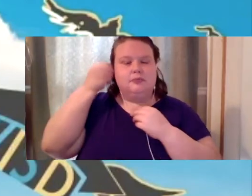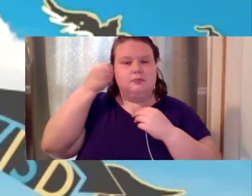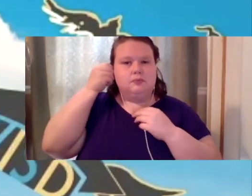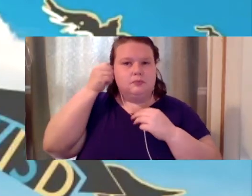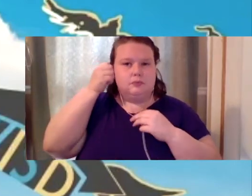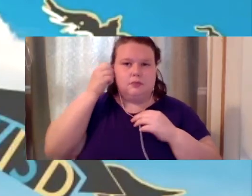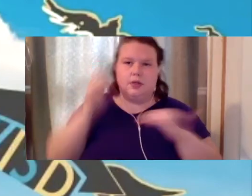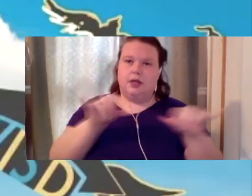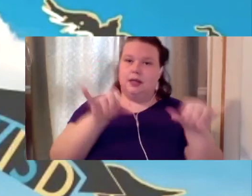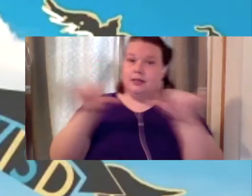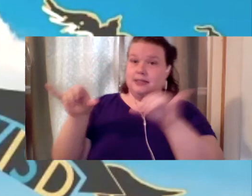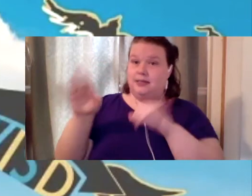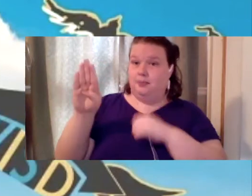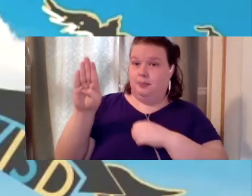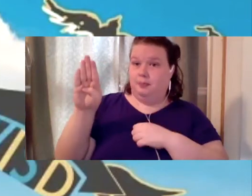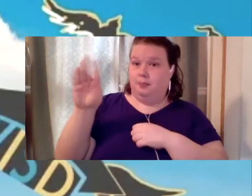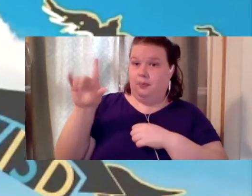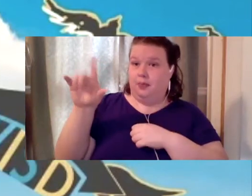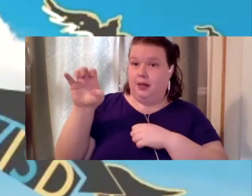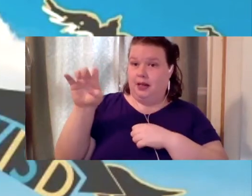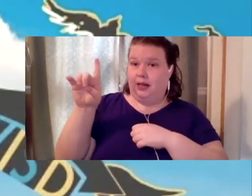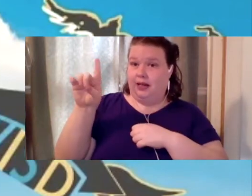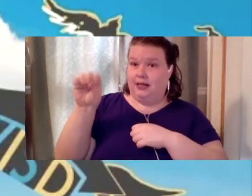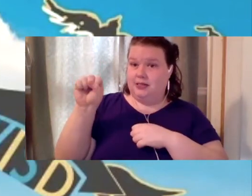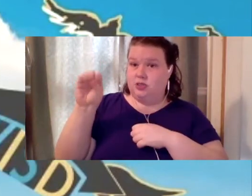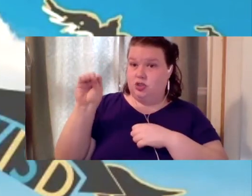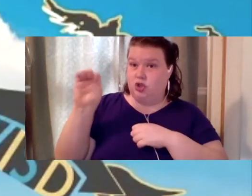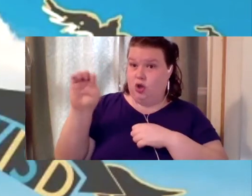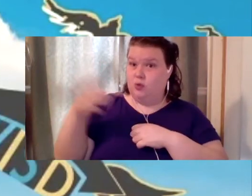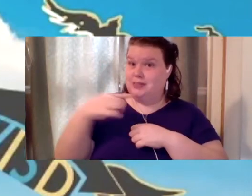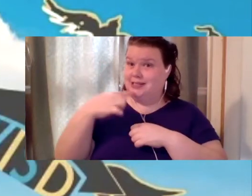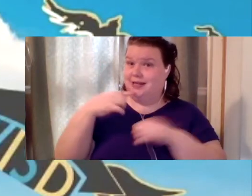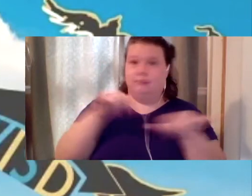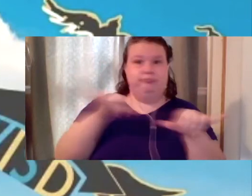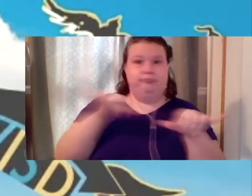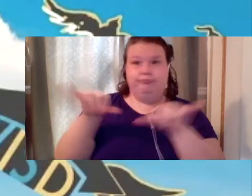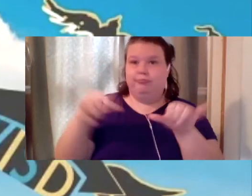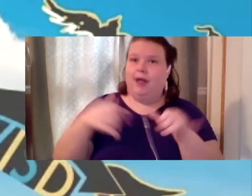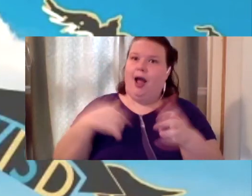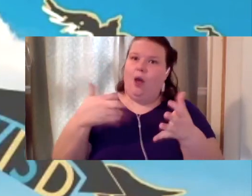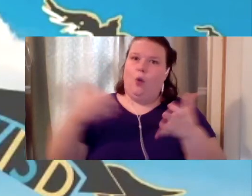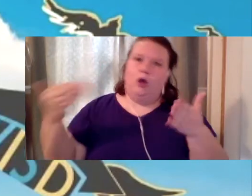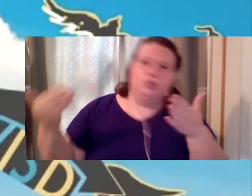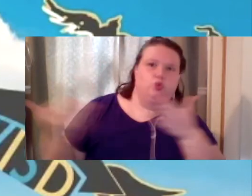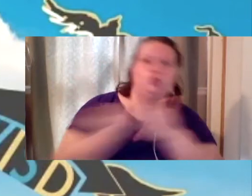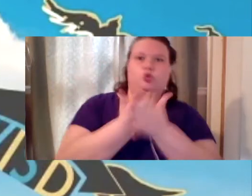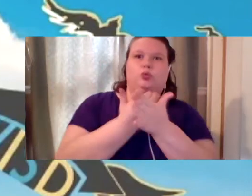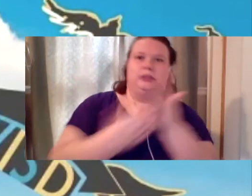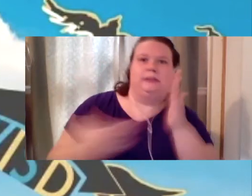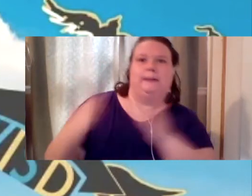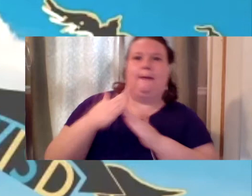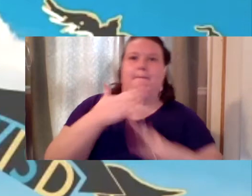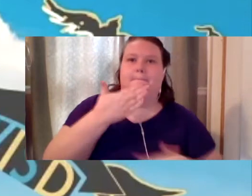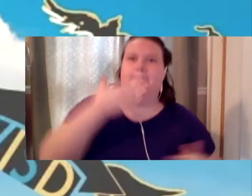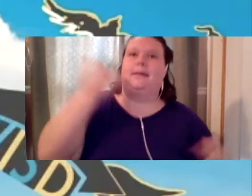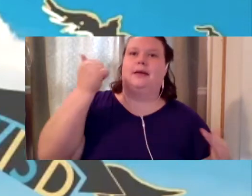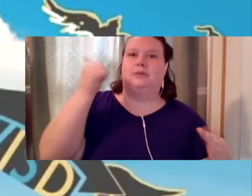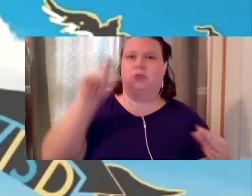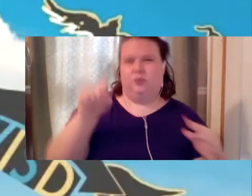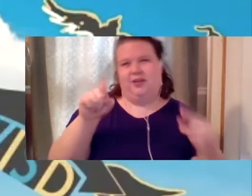newest and best for our students, you know, with the consideration that obviously we have to figure out a way to make that work.